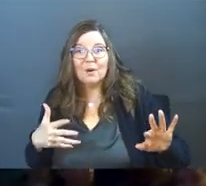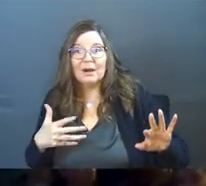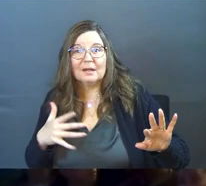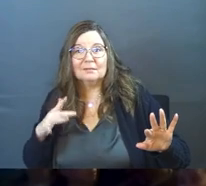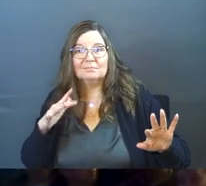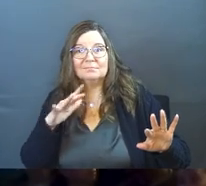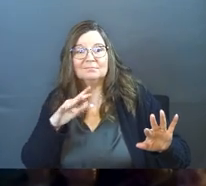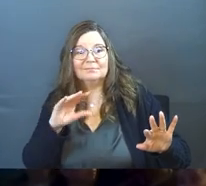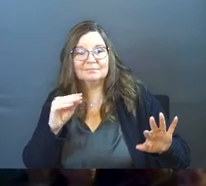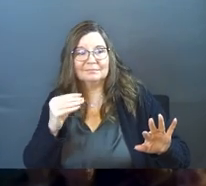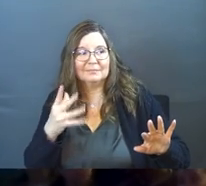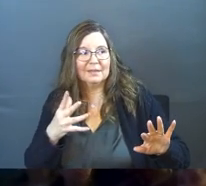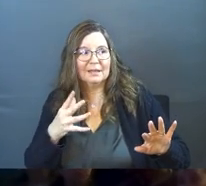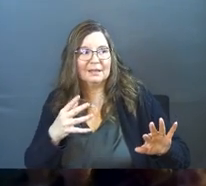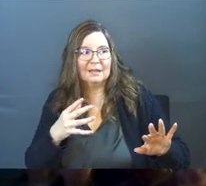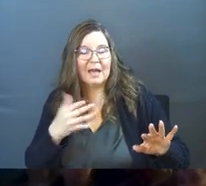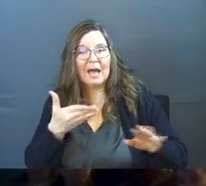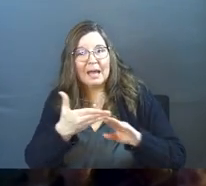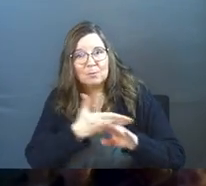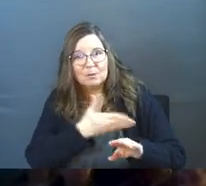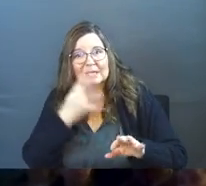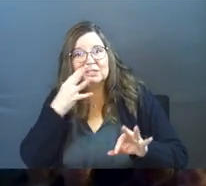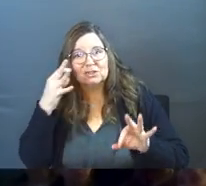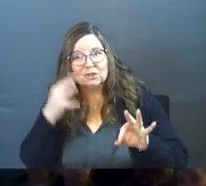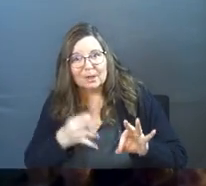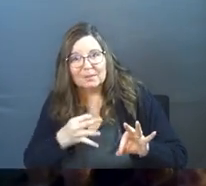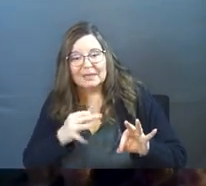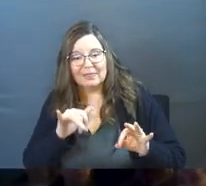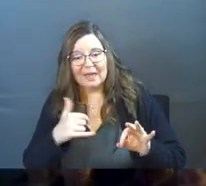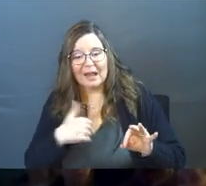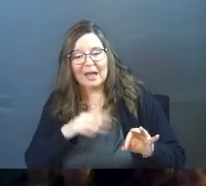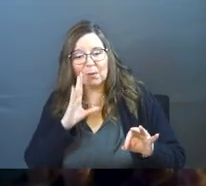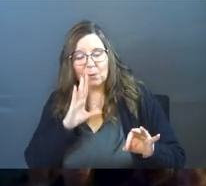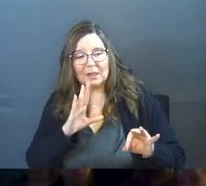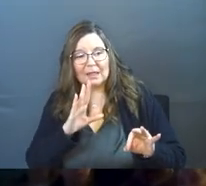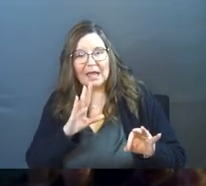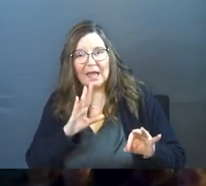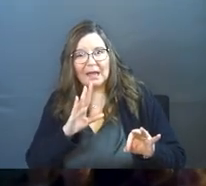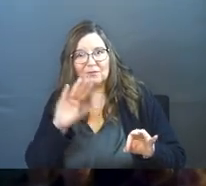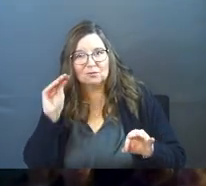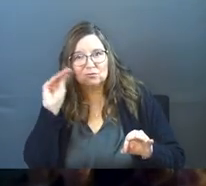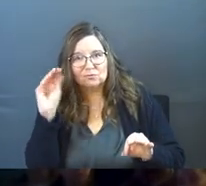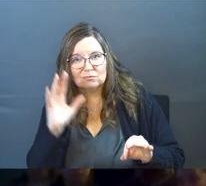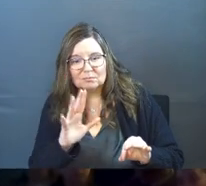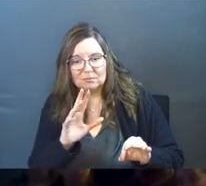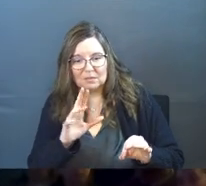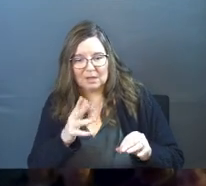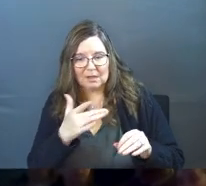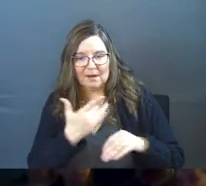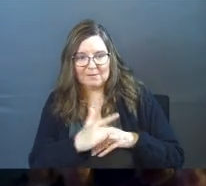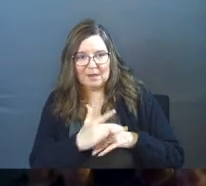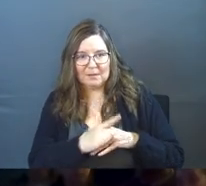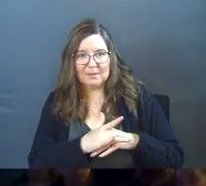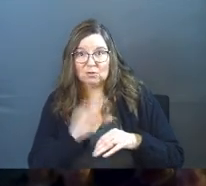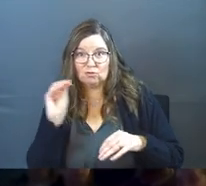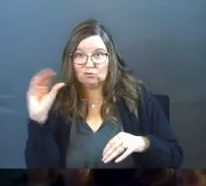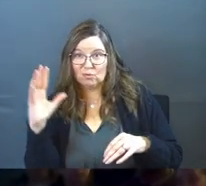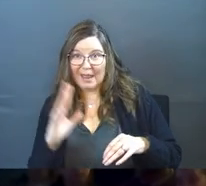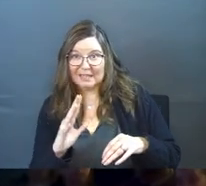making allowance, by the way, means like predetermining that I'm going to have room. And what's that room? That room is